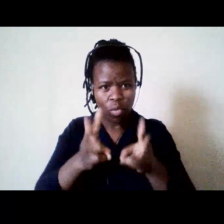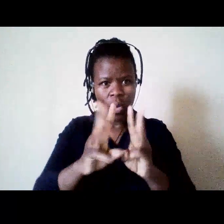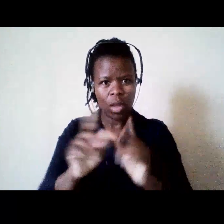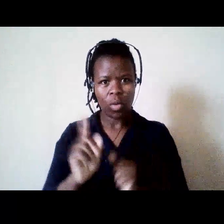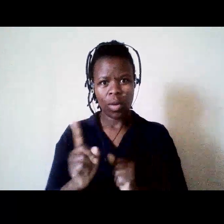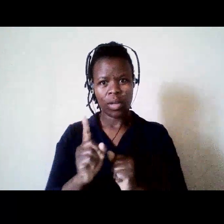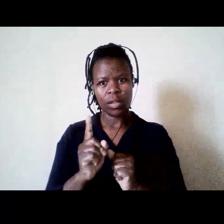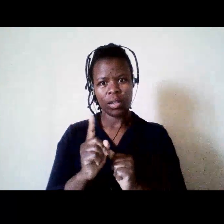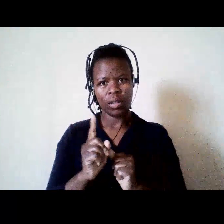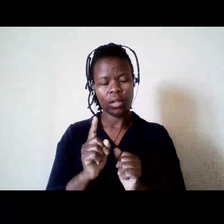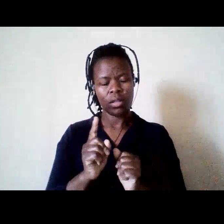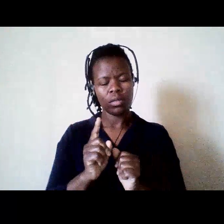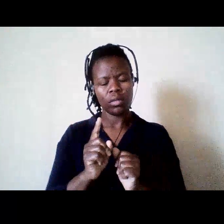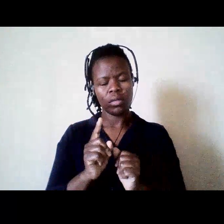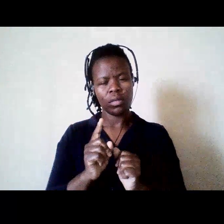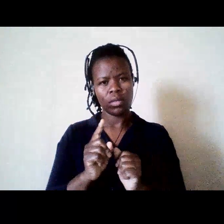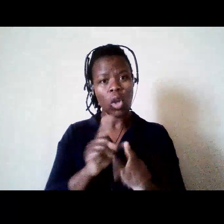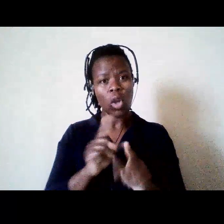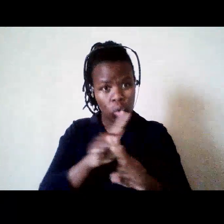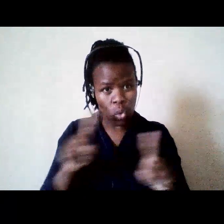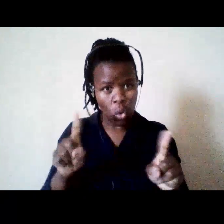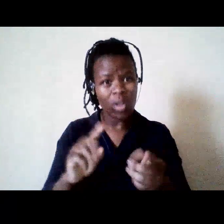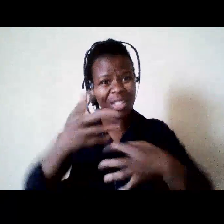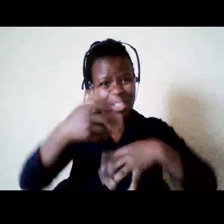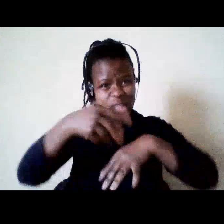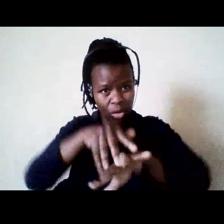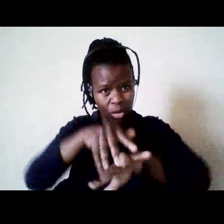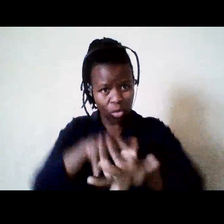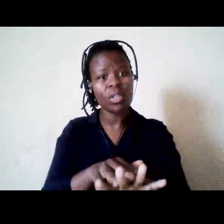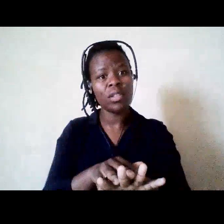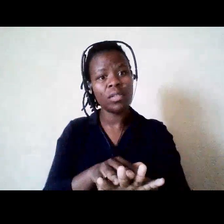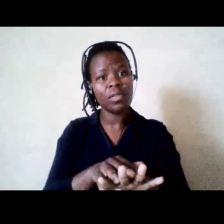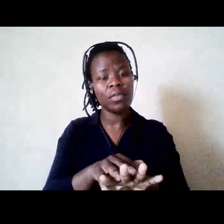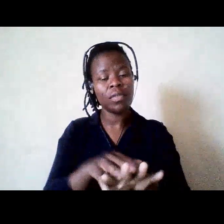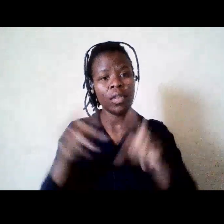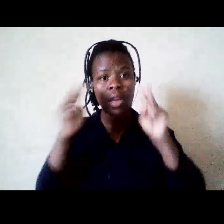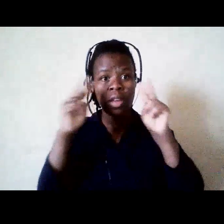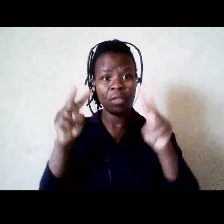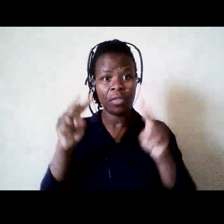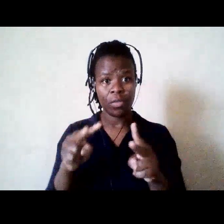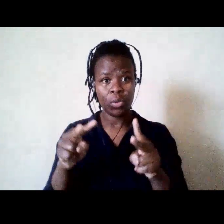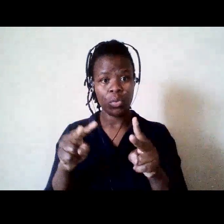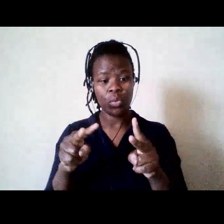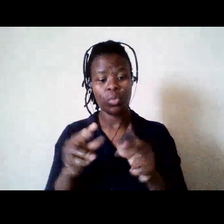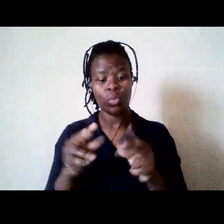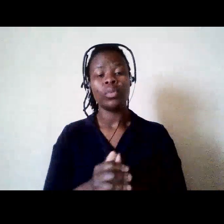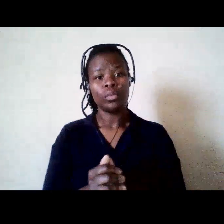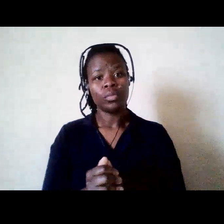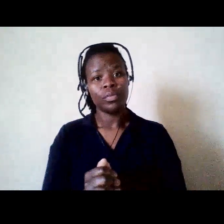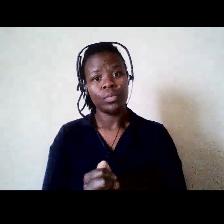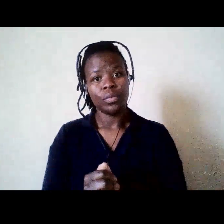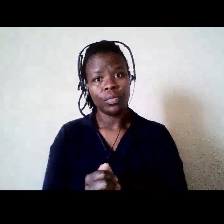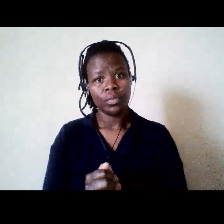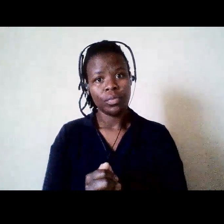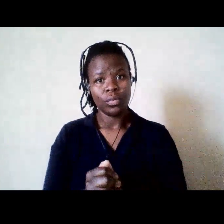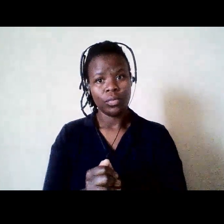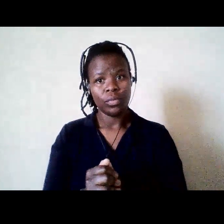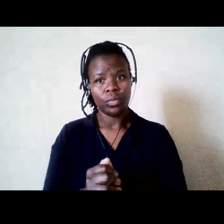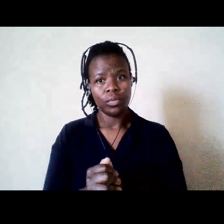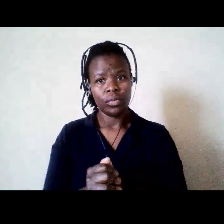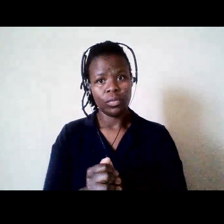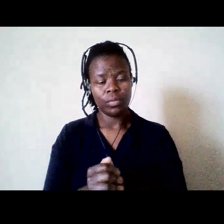an inclusive view, because inclusion is in terms of the person fully participating as much as possible, like you and I,